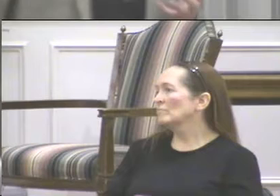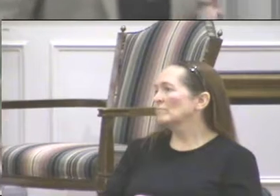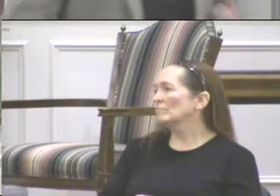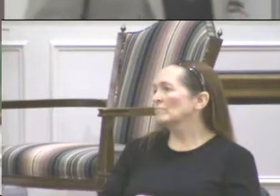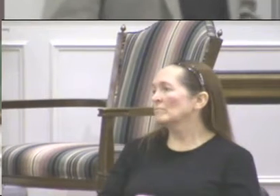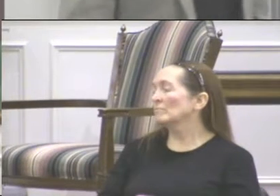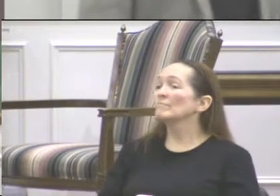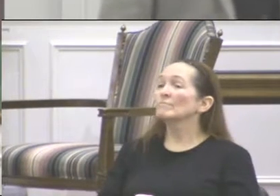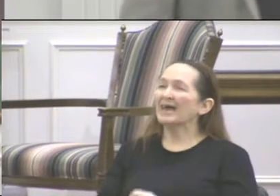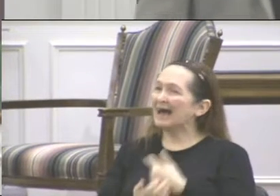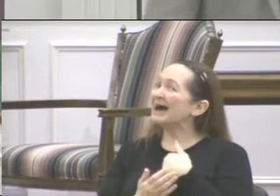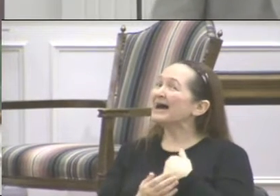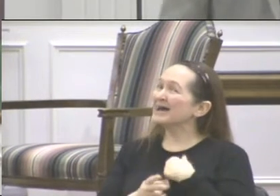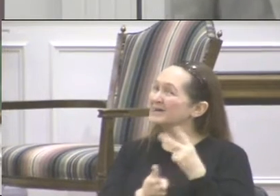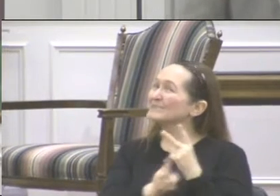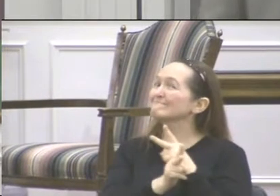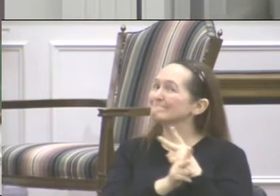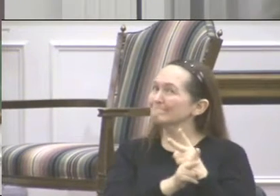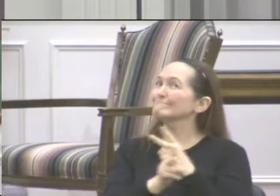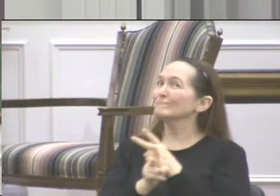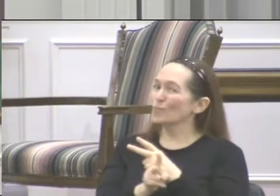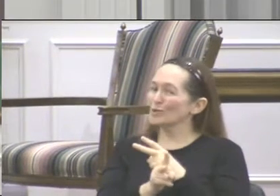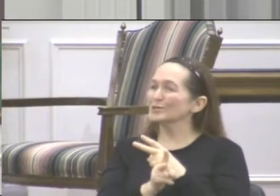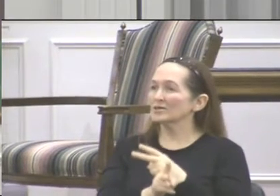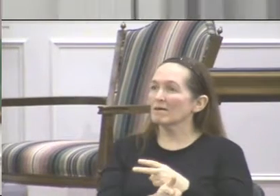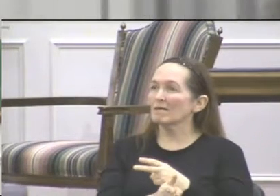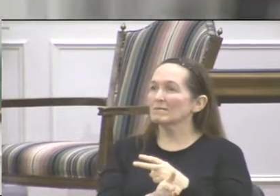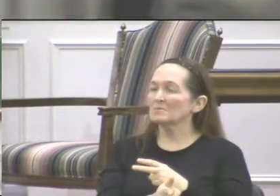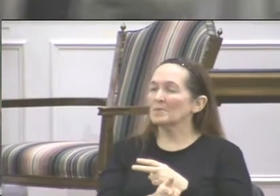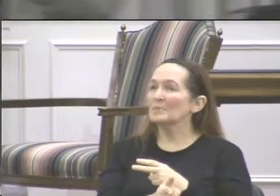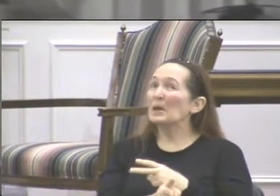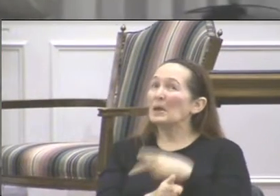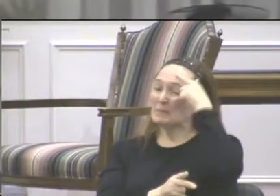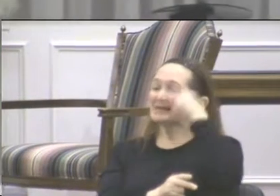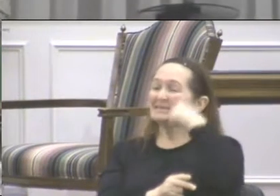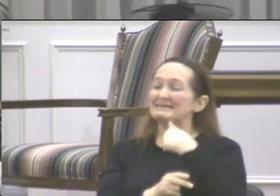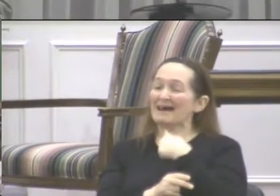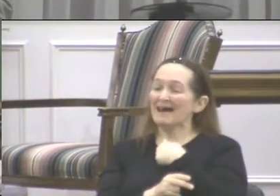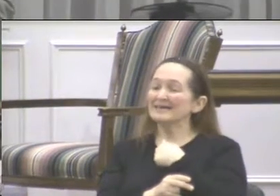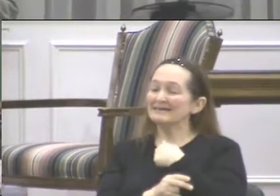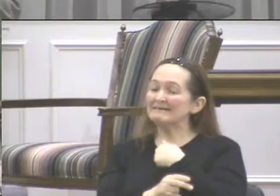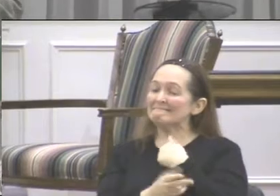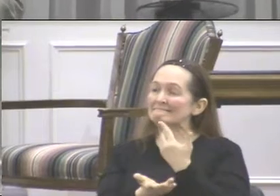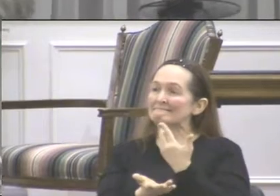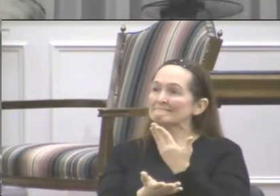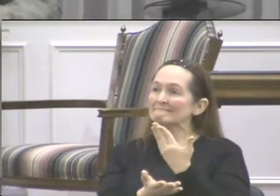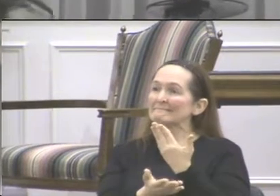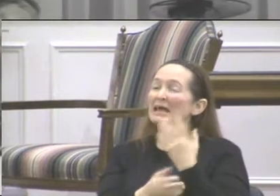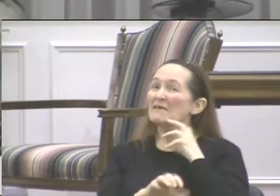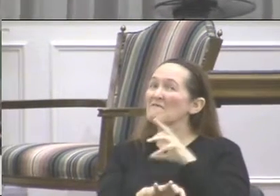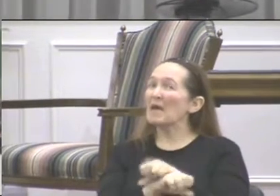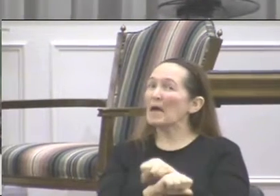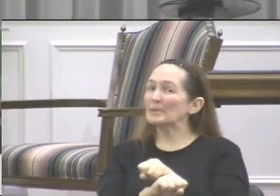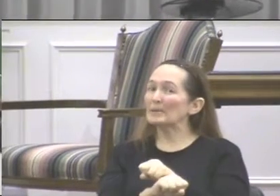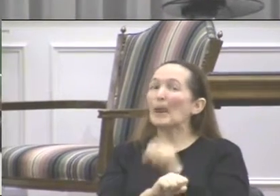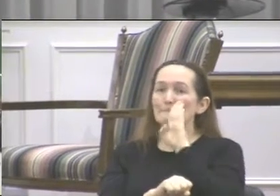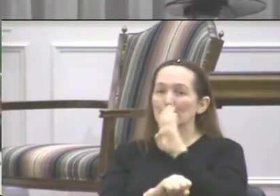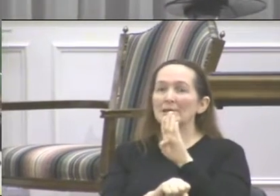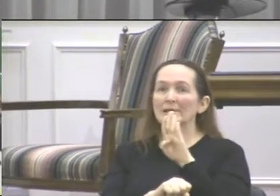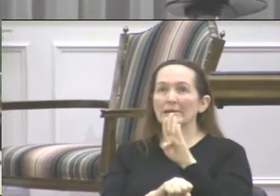And I have to watch that. I have to be careful because I have a tendency to be like